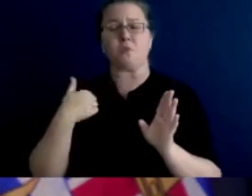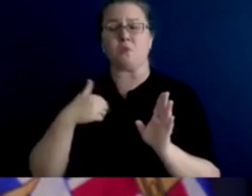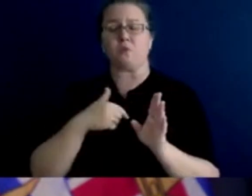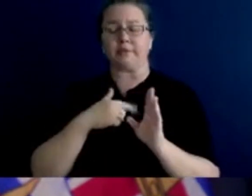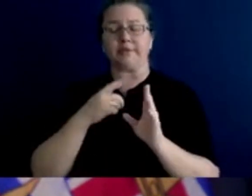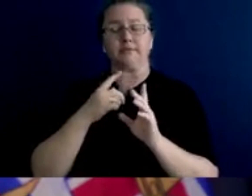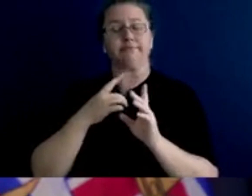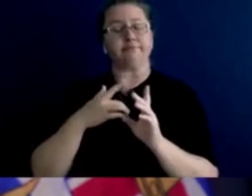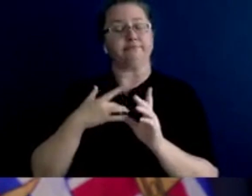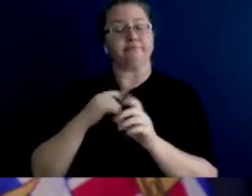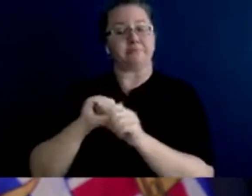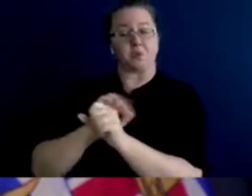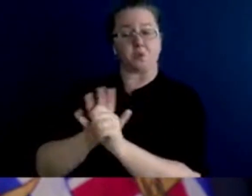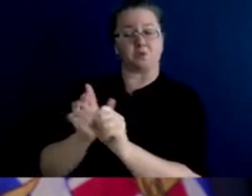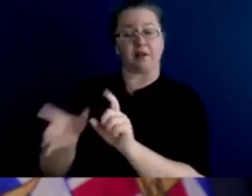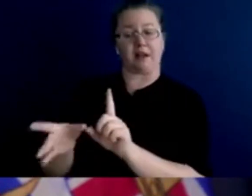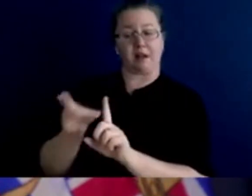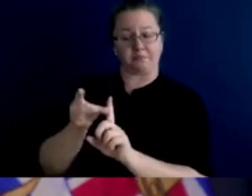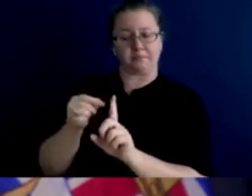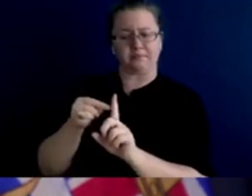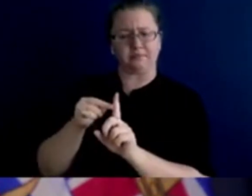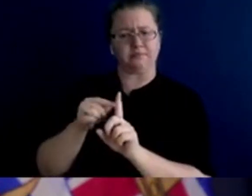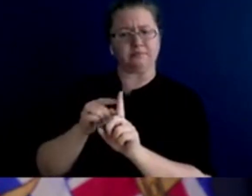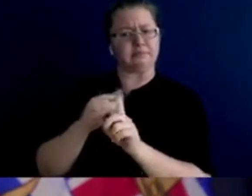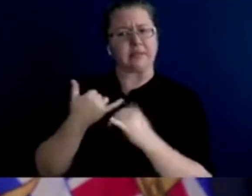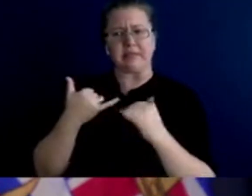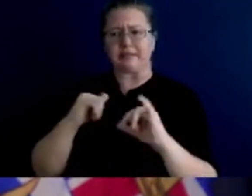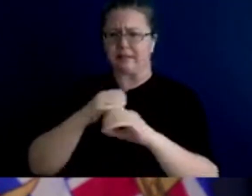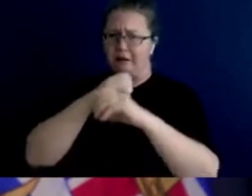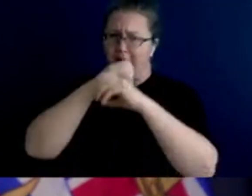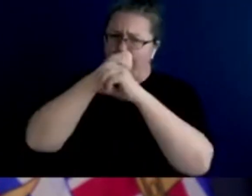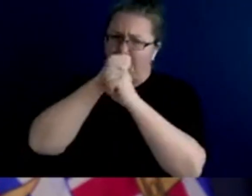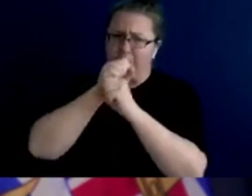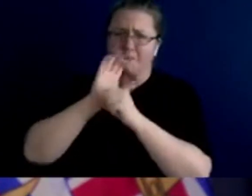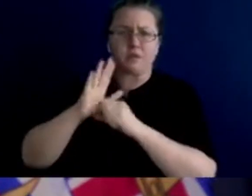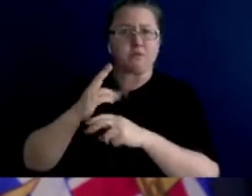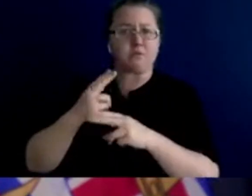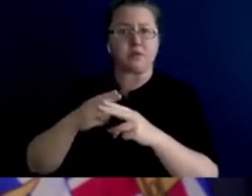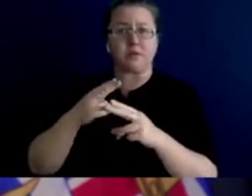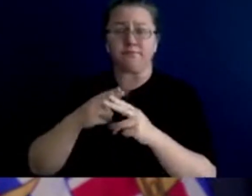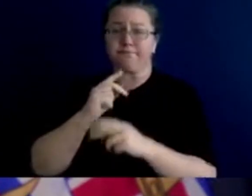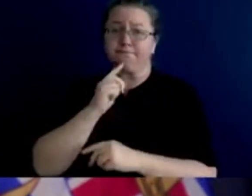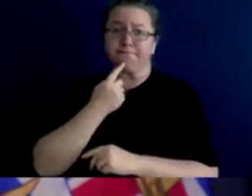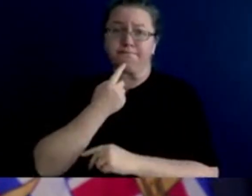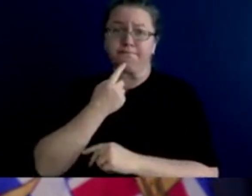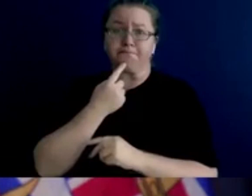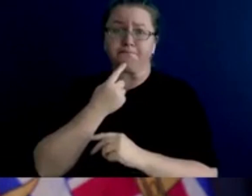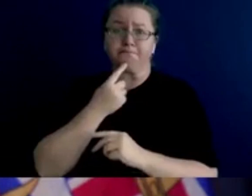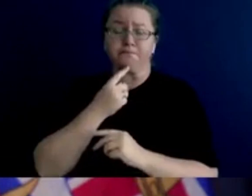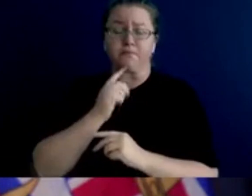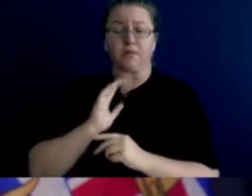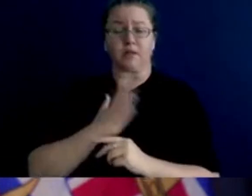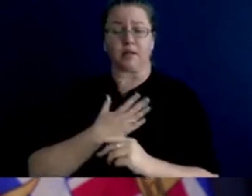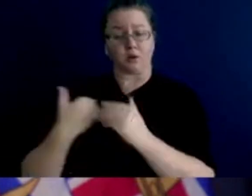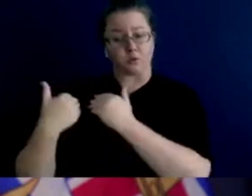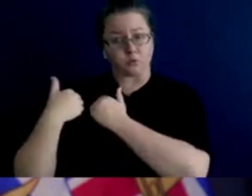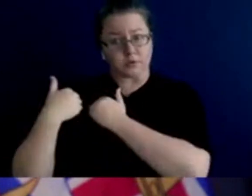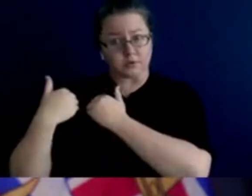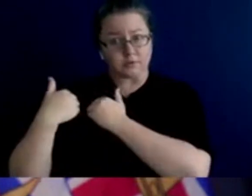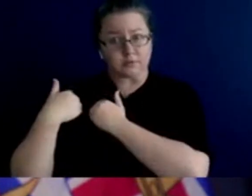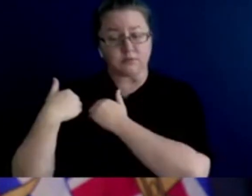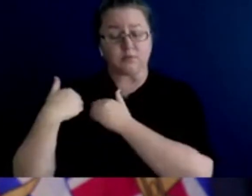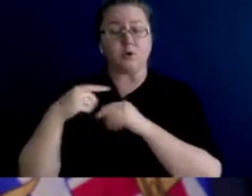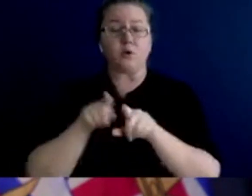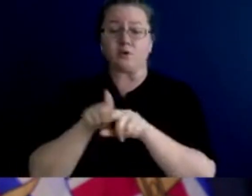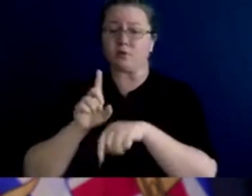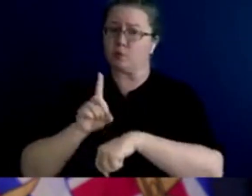health authority reporting, we started broad and we evolved our approach, and we're now reporting on smaller geographic